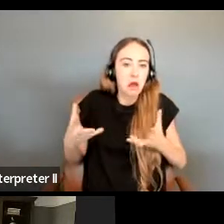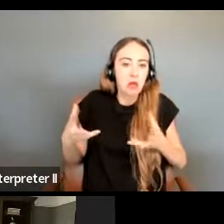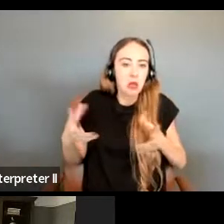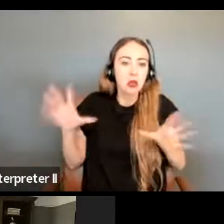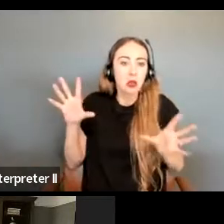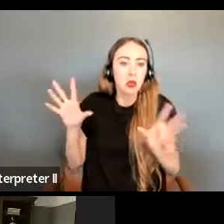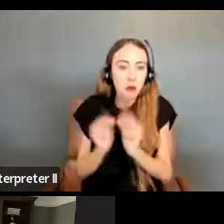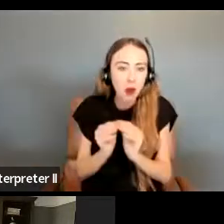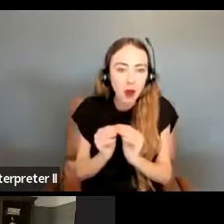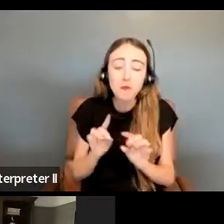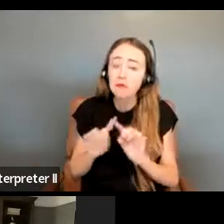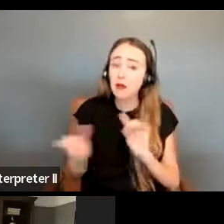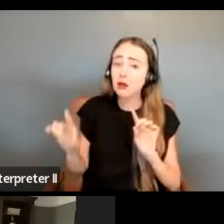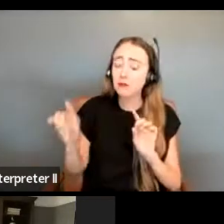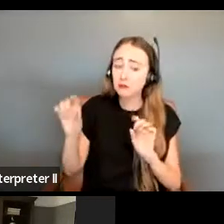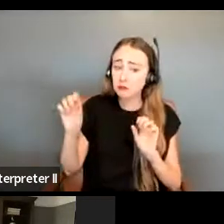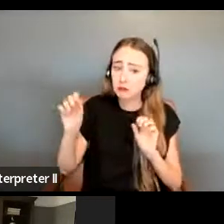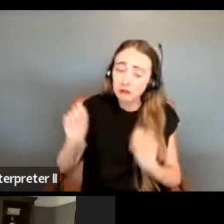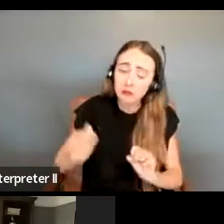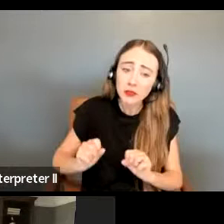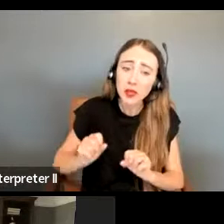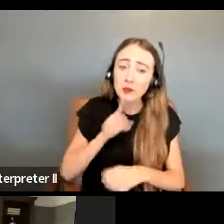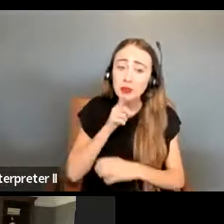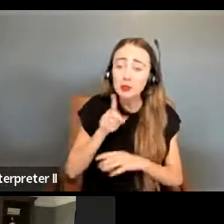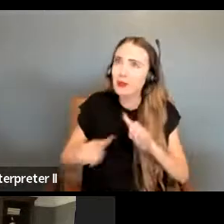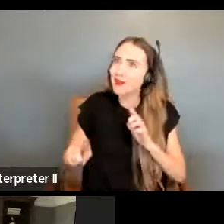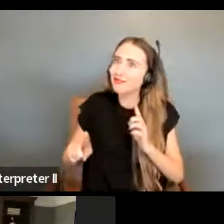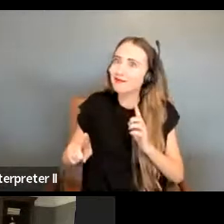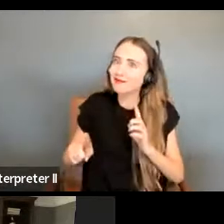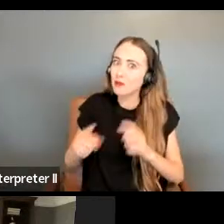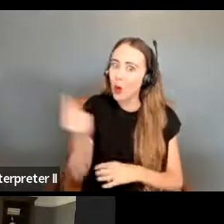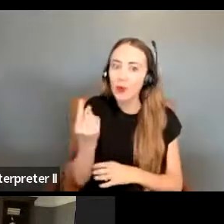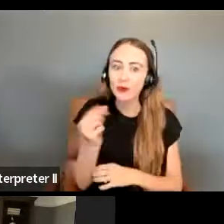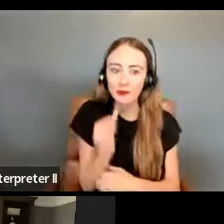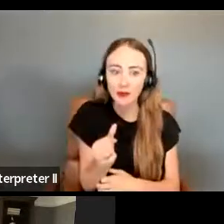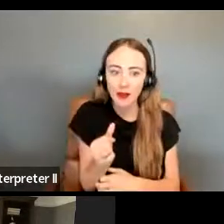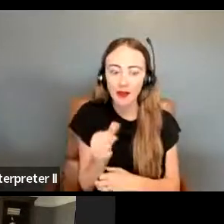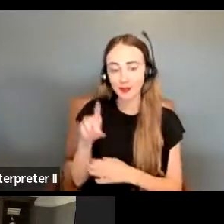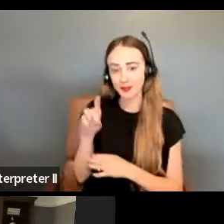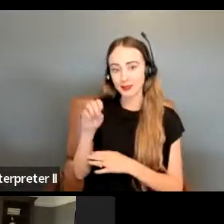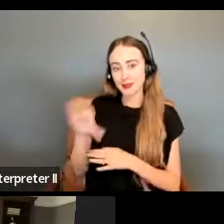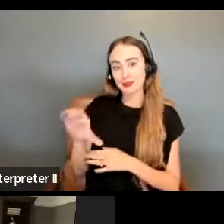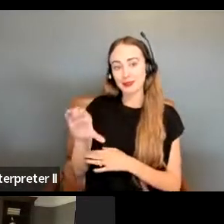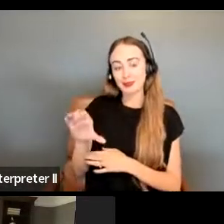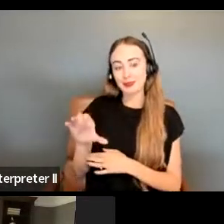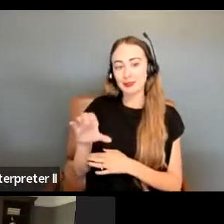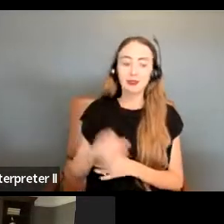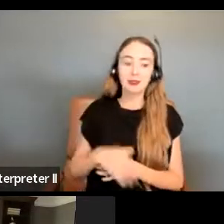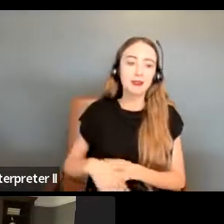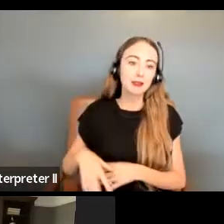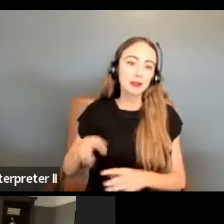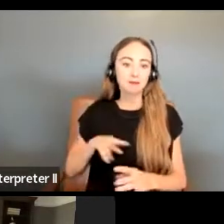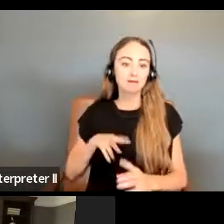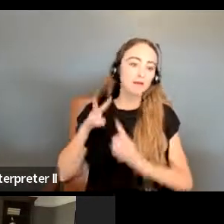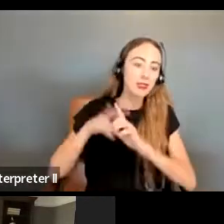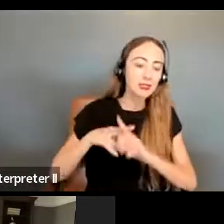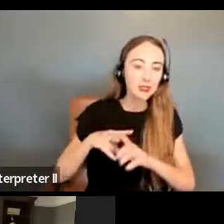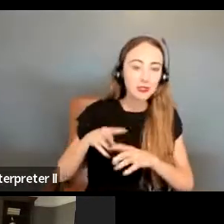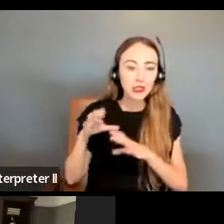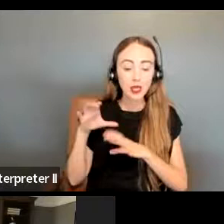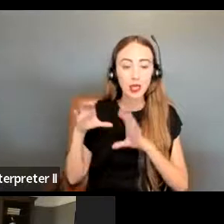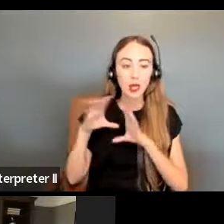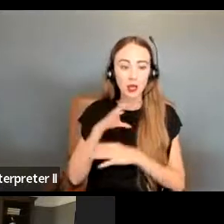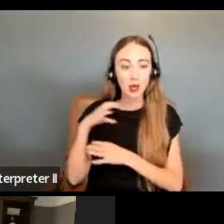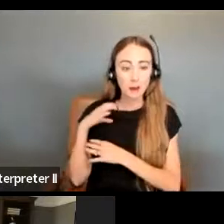is sometimes true, but often it is not. According to the DC Sentencing Commission, between October 2018 and